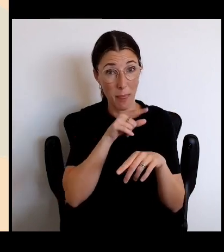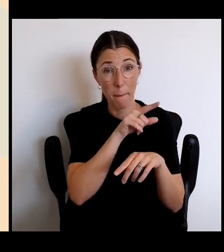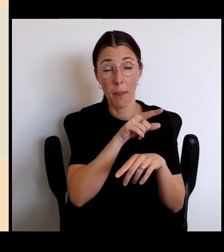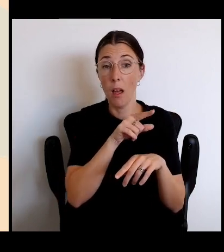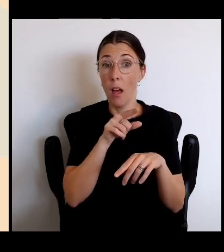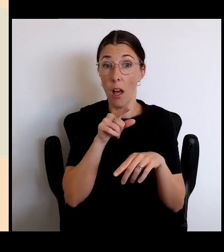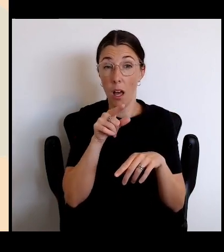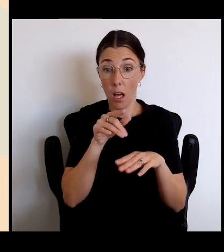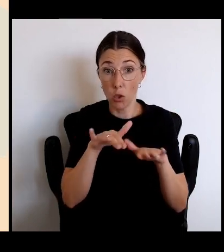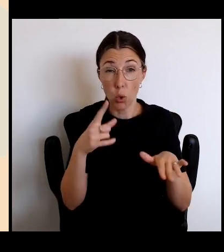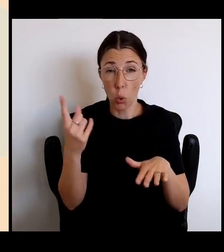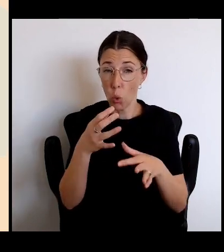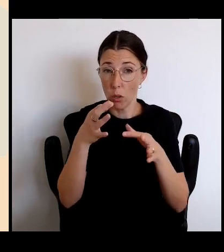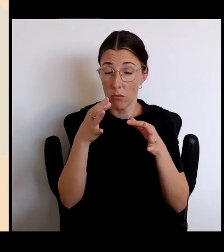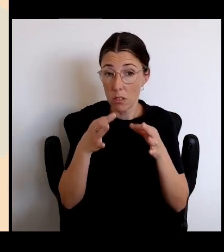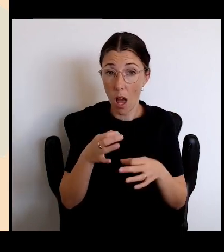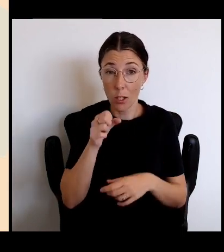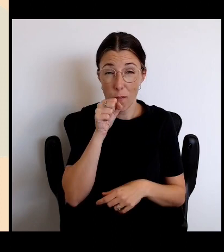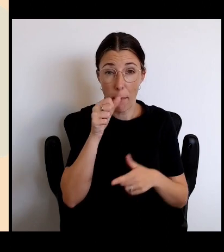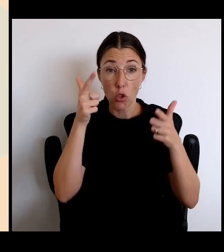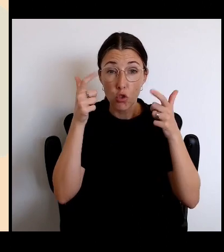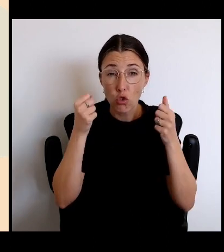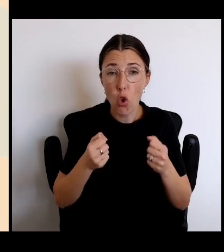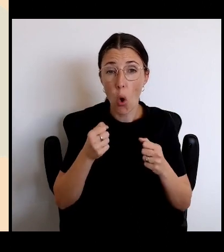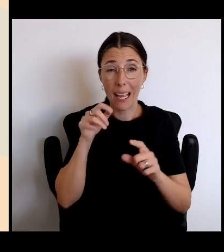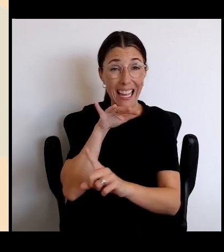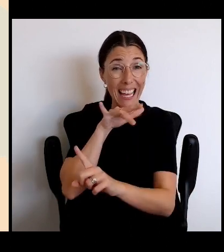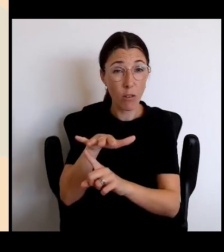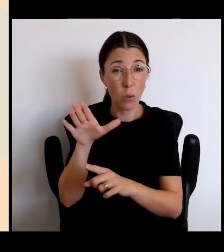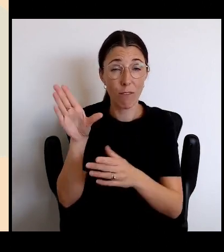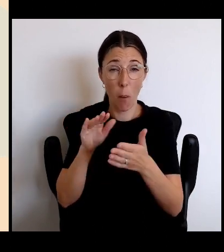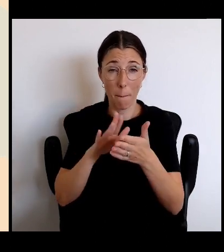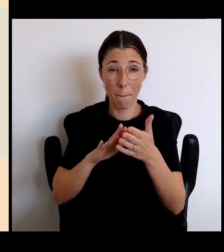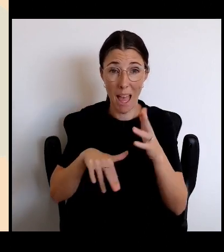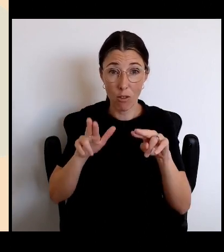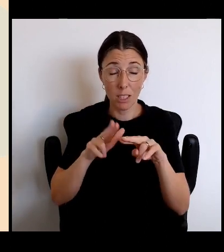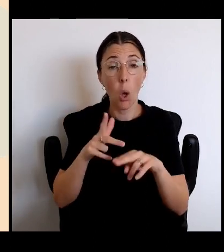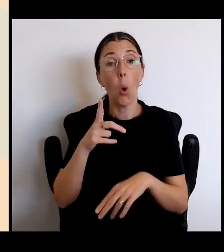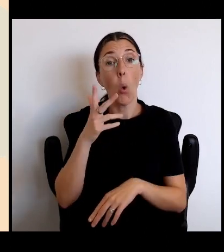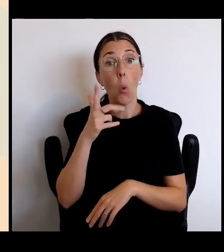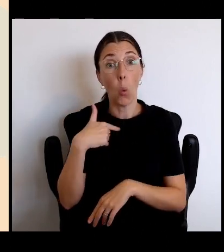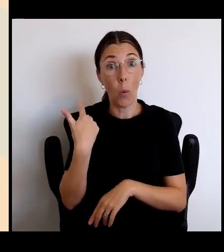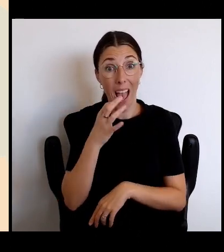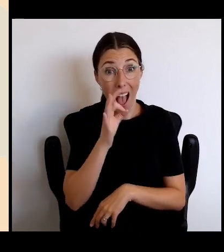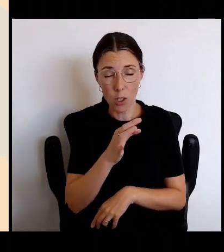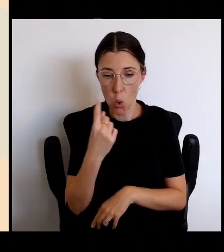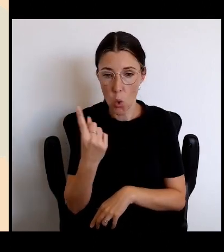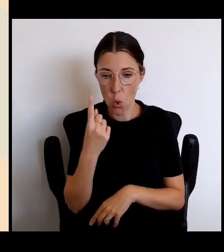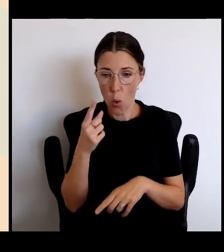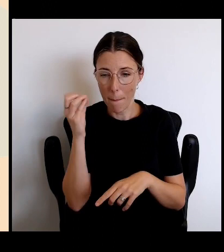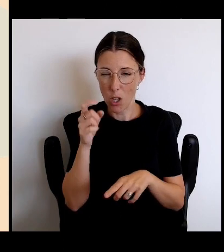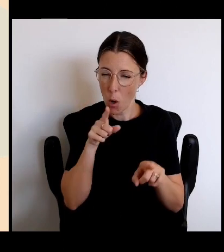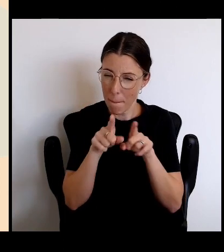And what we found when we asked the question, whose opinion matters to you the most when it comes to vaping, the overwhelming majority